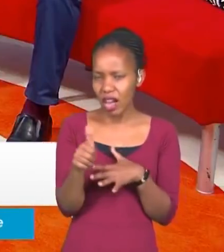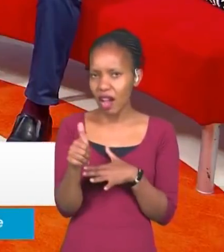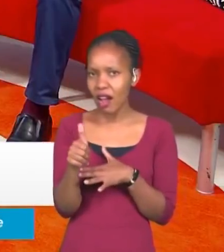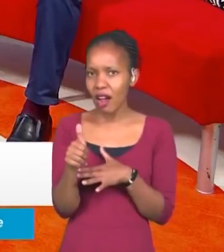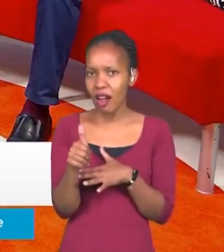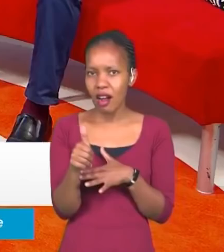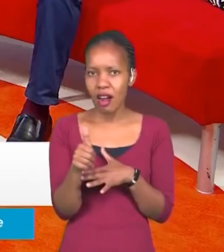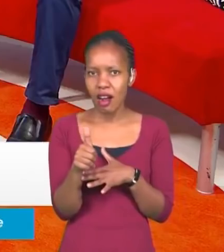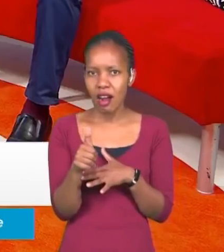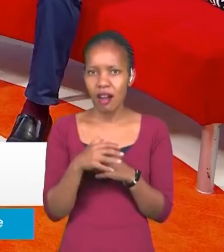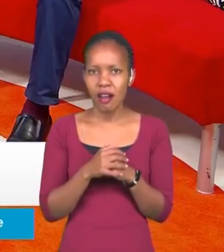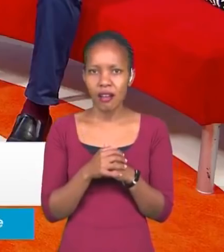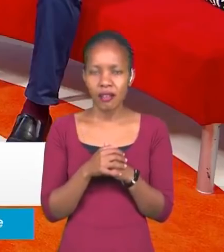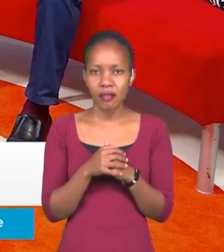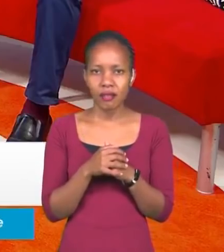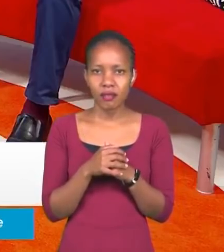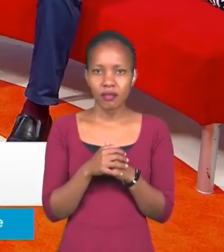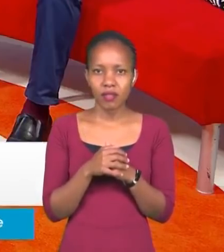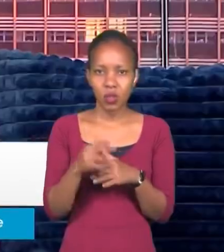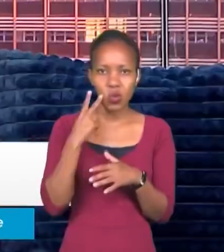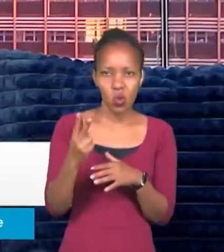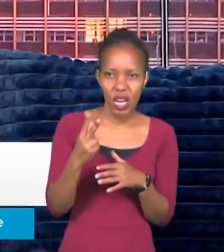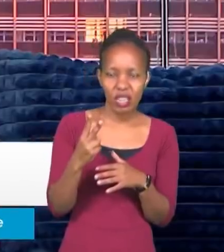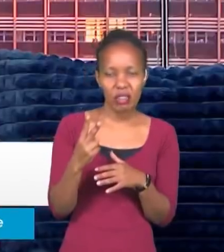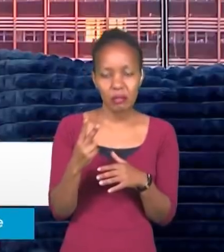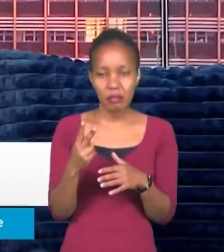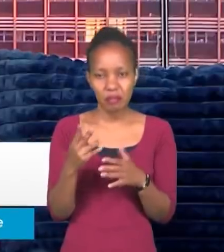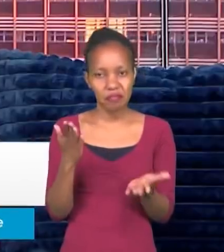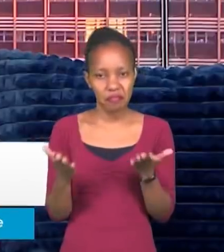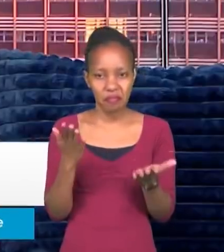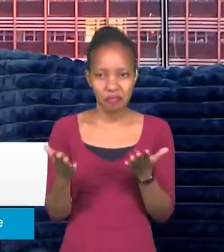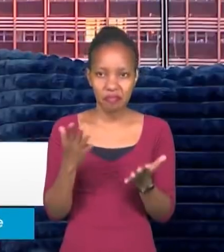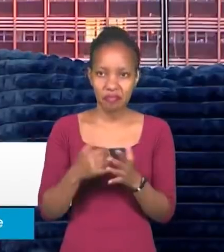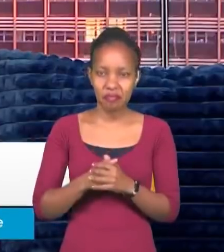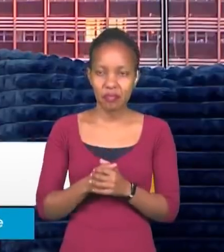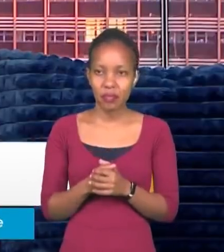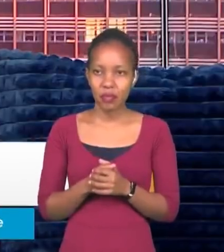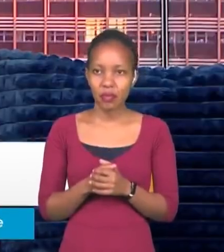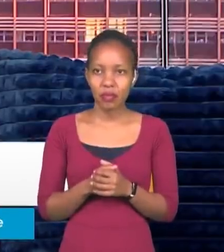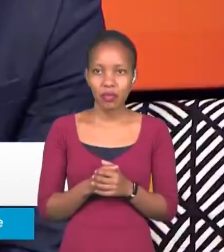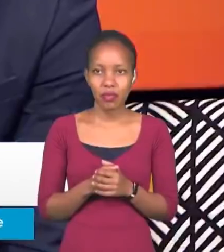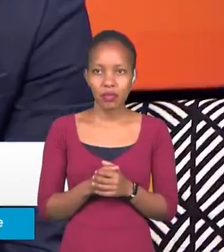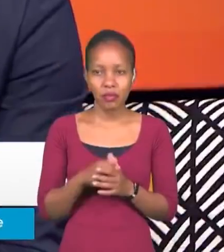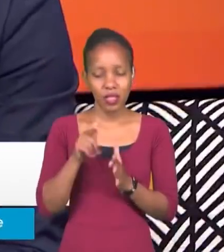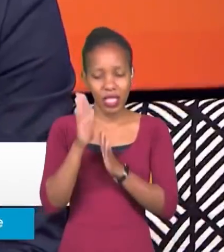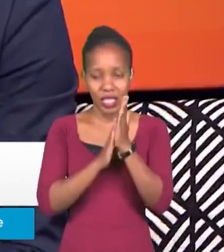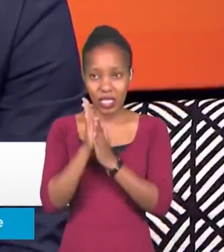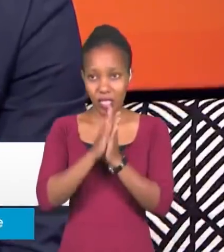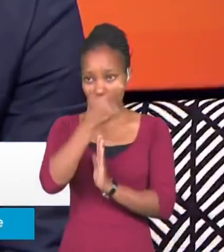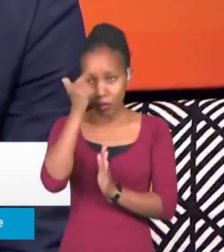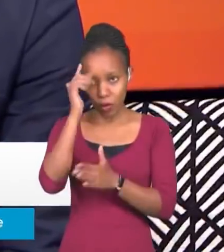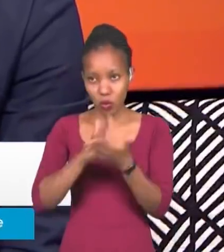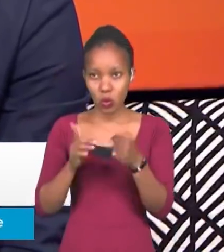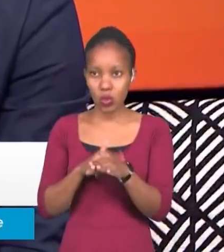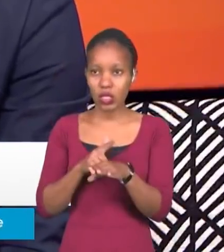is, I think Cathy's is around 200 and something. Mm-hmm. Yes. Okay. Now, this is interesting because sometimes